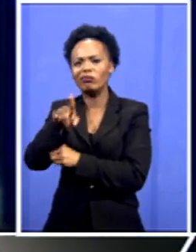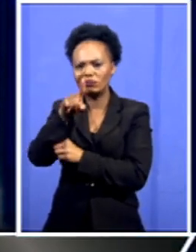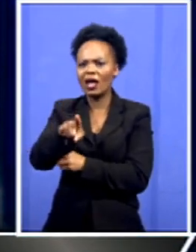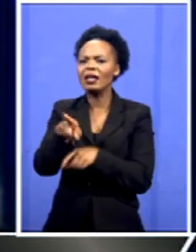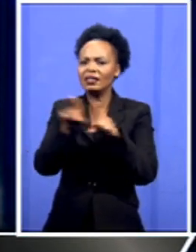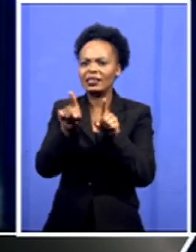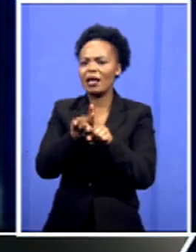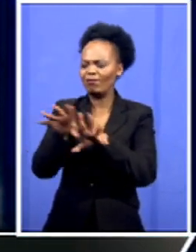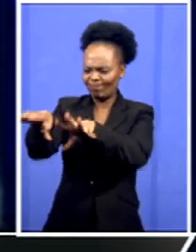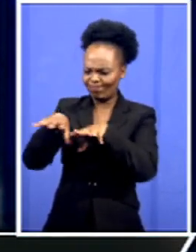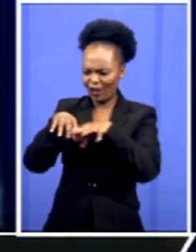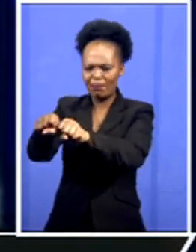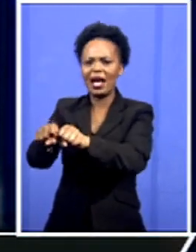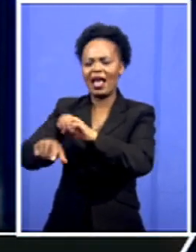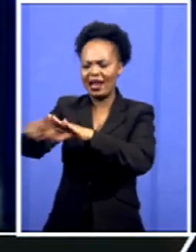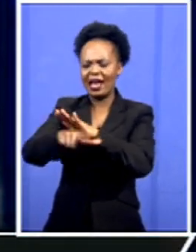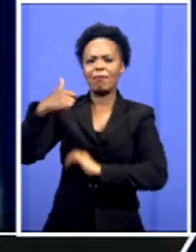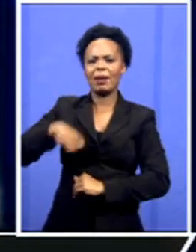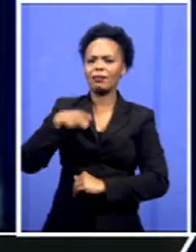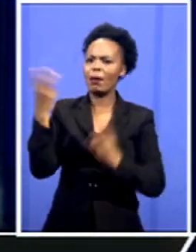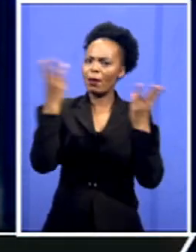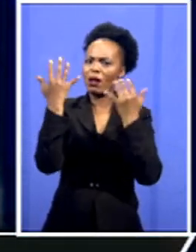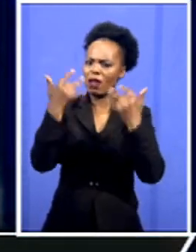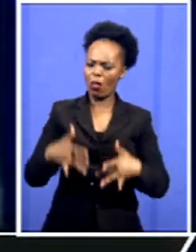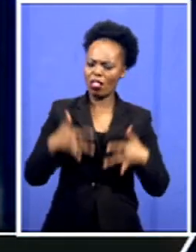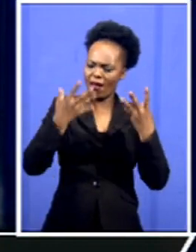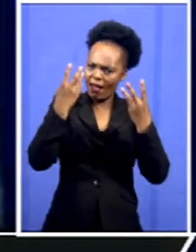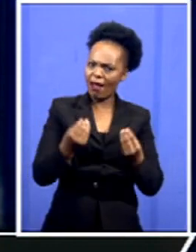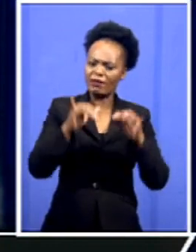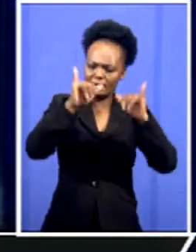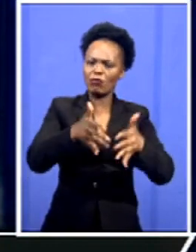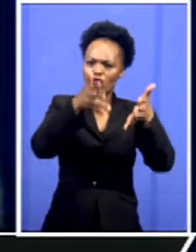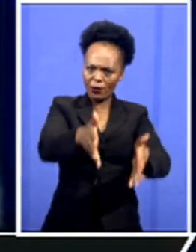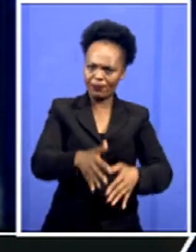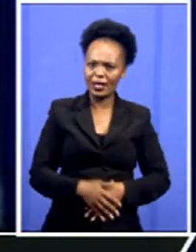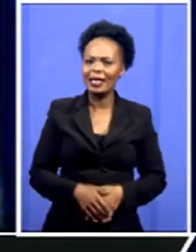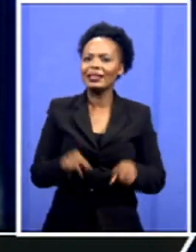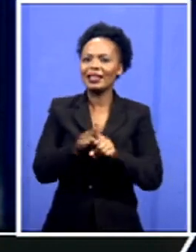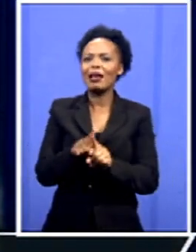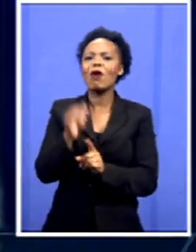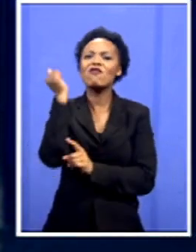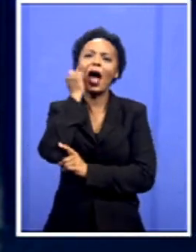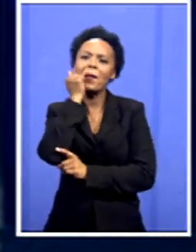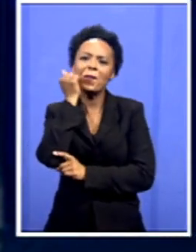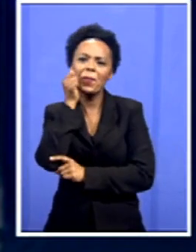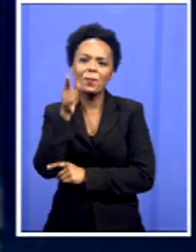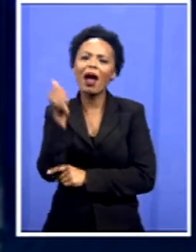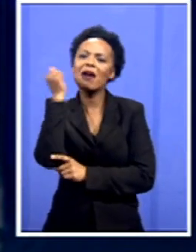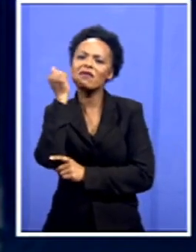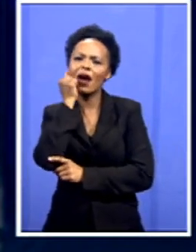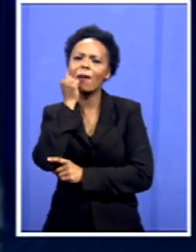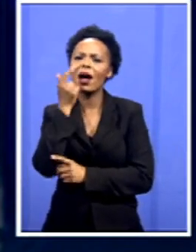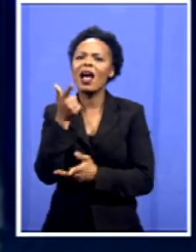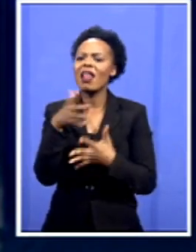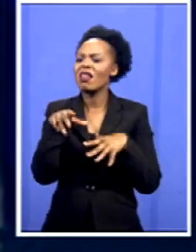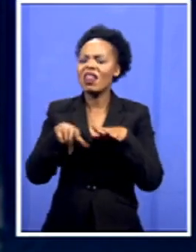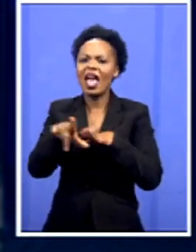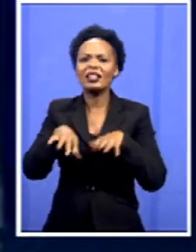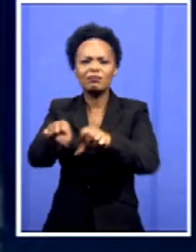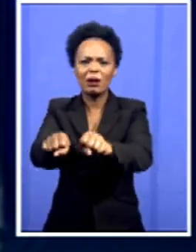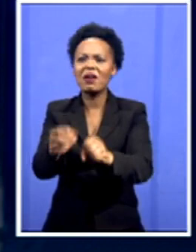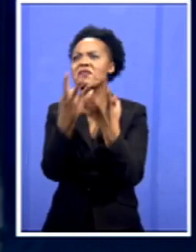was not given, he took it. And today people are living there and all that. And if you can check, areas like Orange Farm, it was land occupation. Land was not